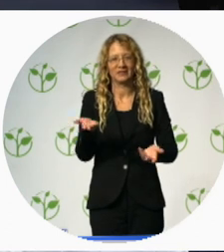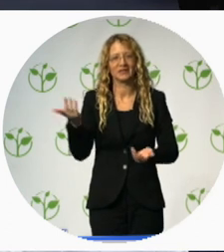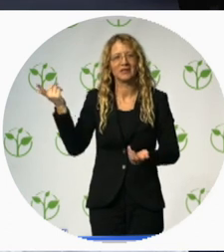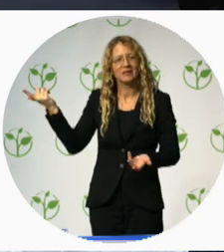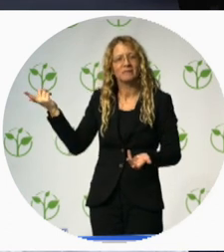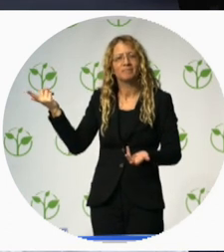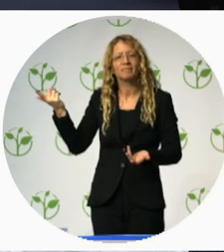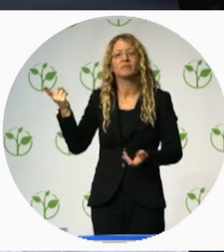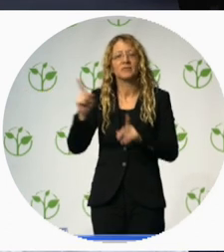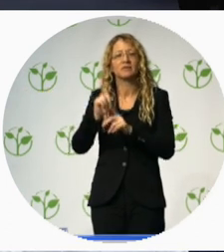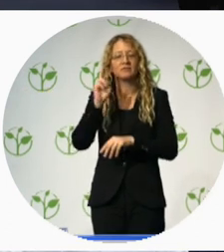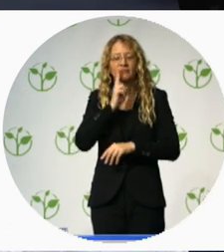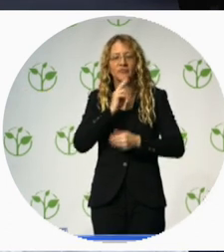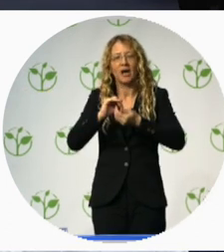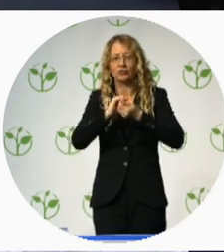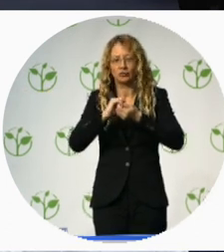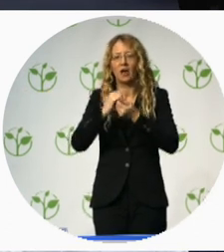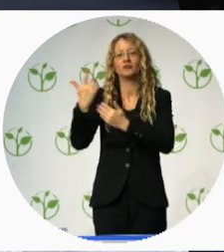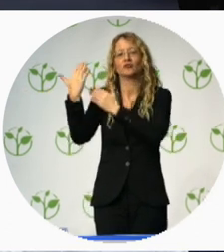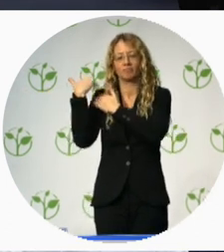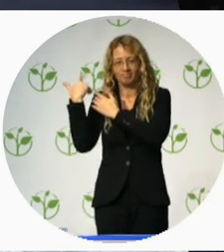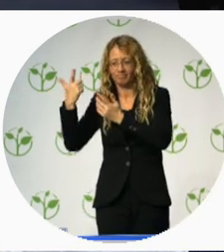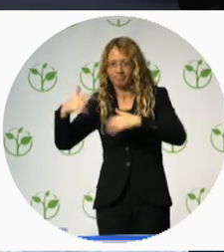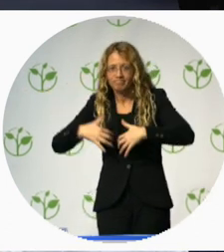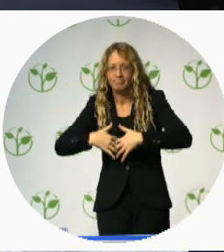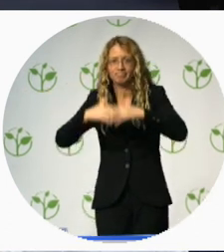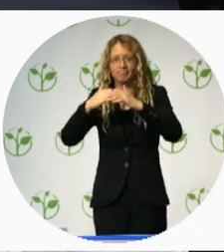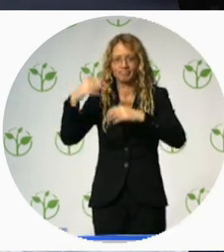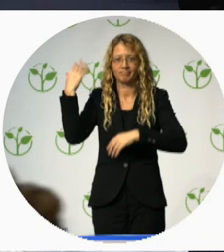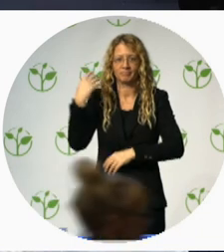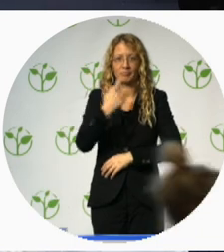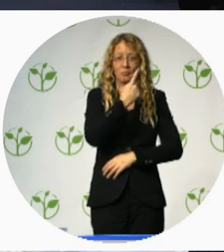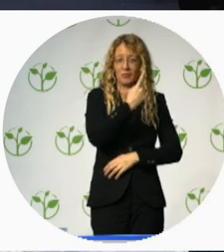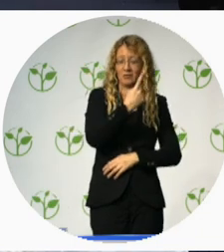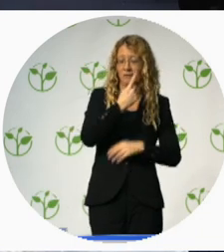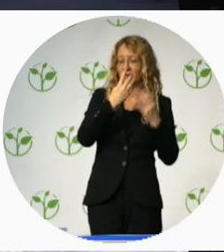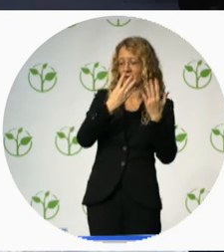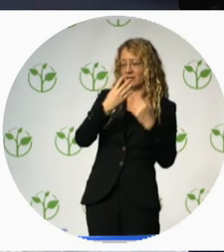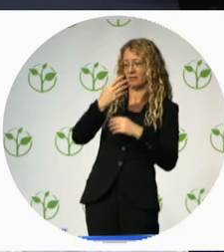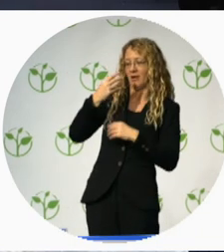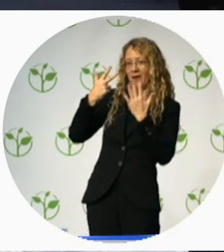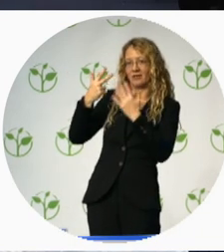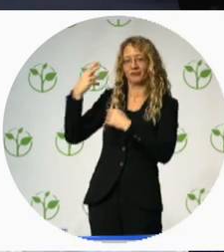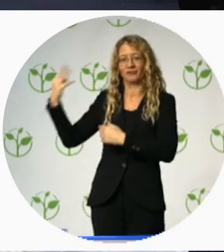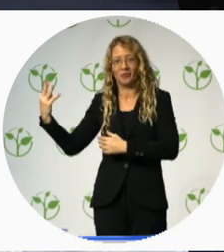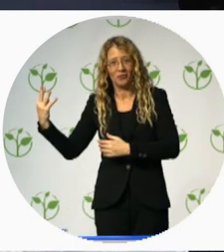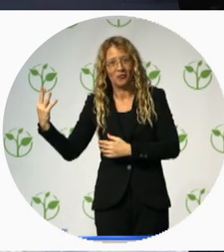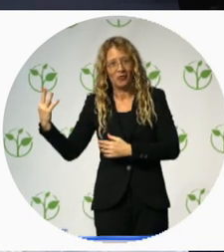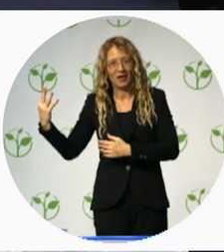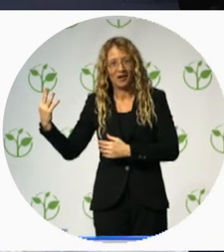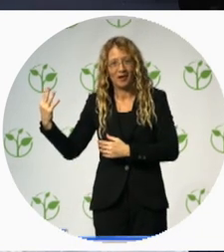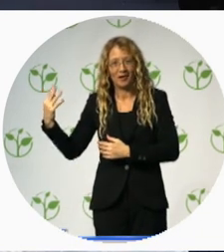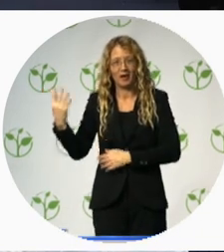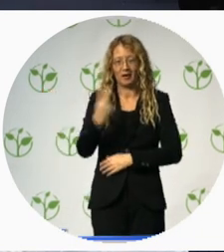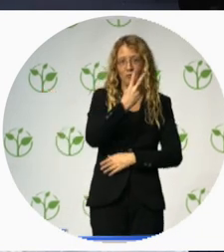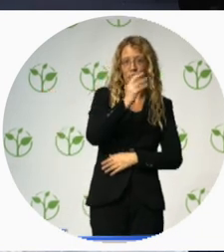in 1984 and based in Bogota, Colombia. In 2001, it started a project called Relay